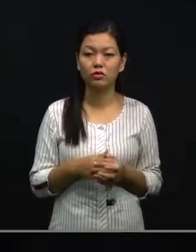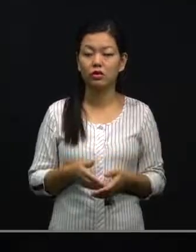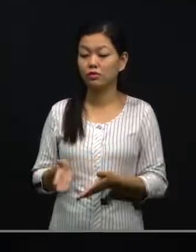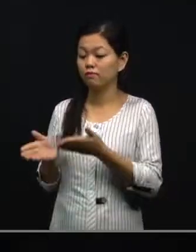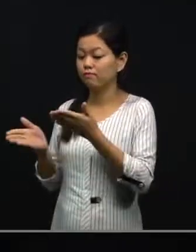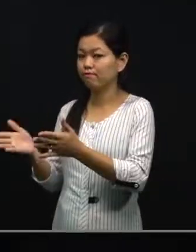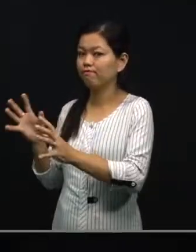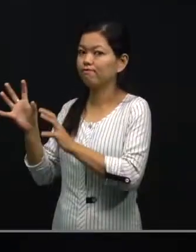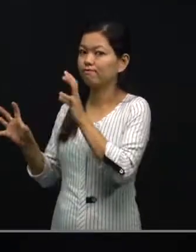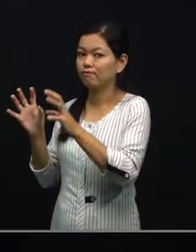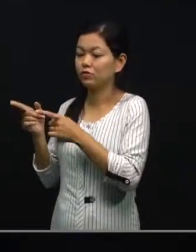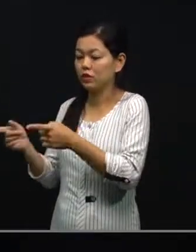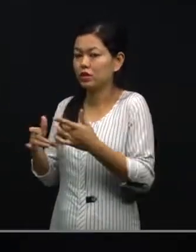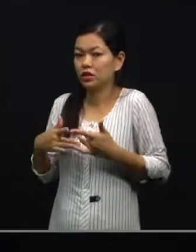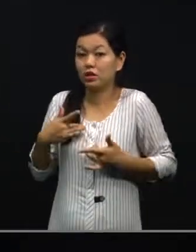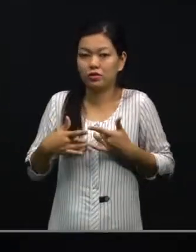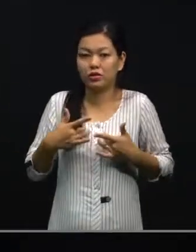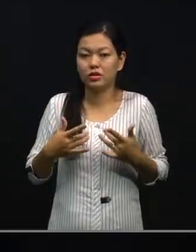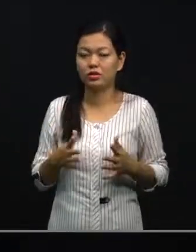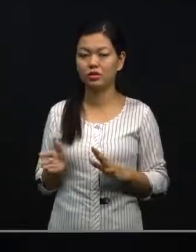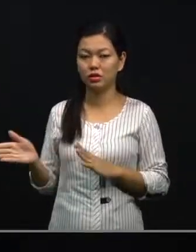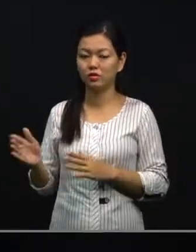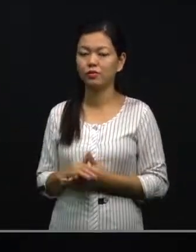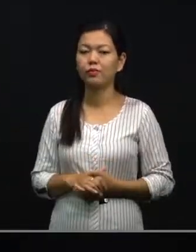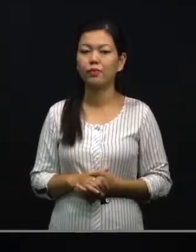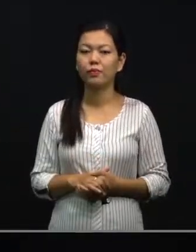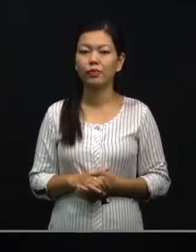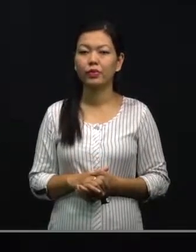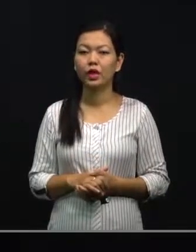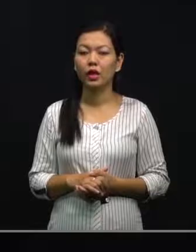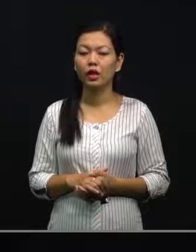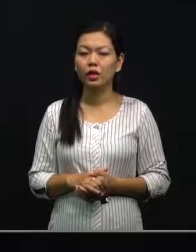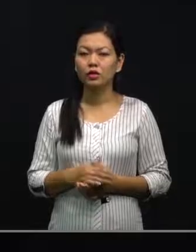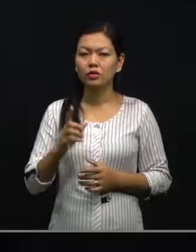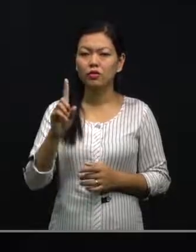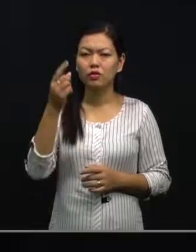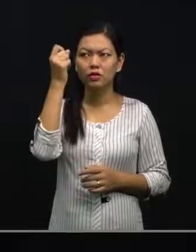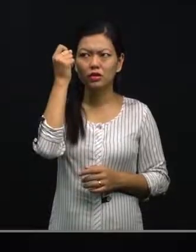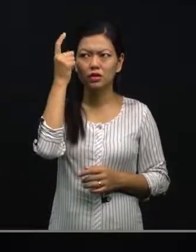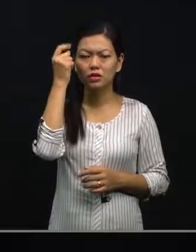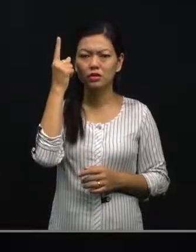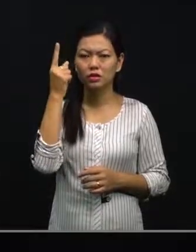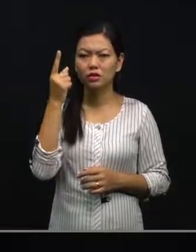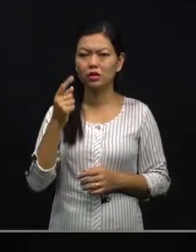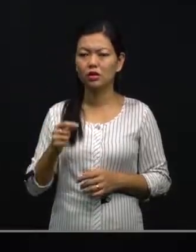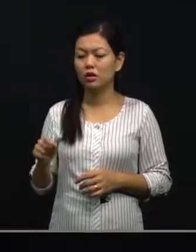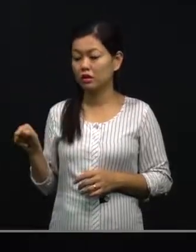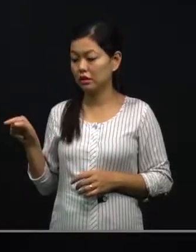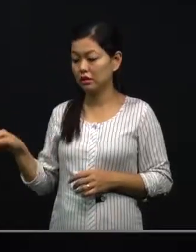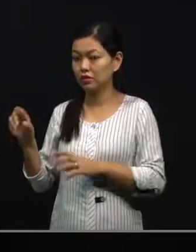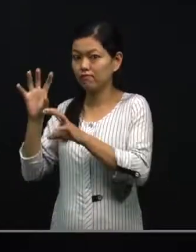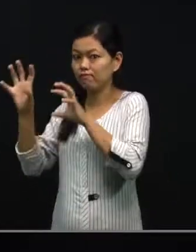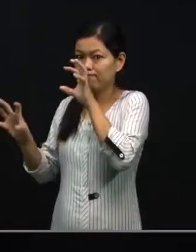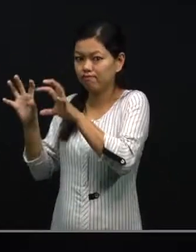from the perspective of the ghost. We get to understand the vengefulness, the anger that the ghost has towards